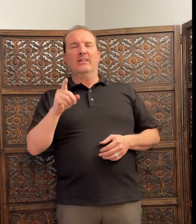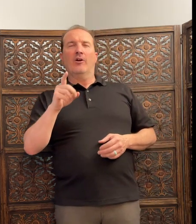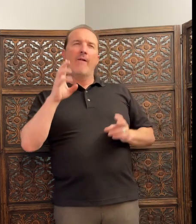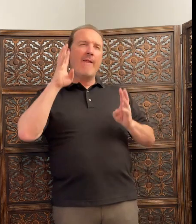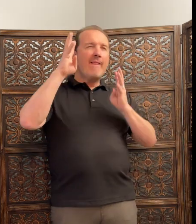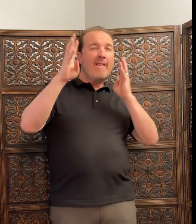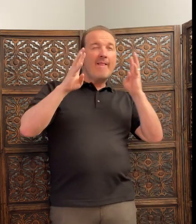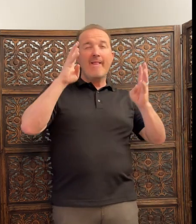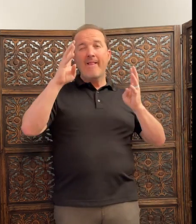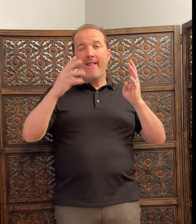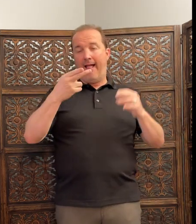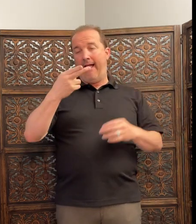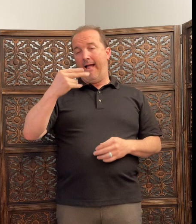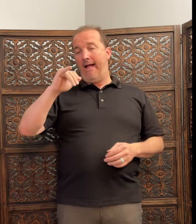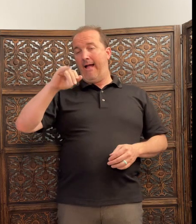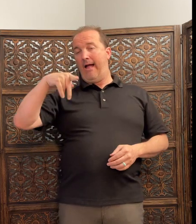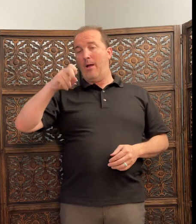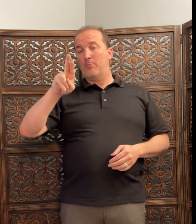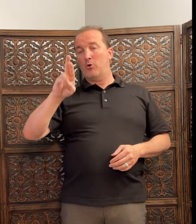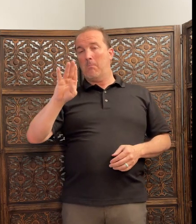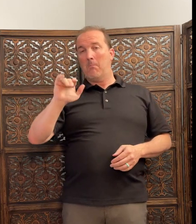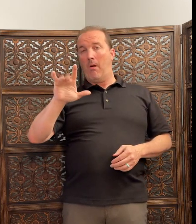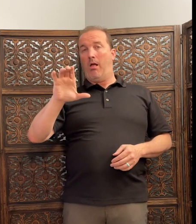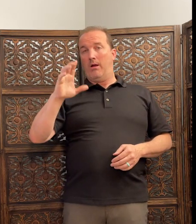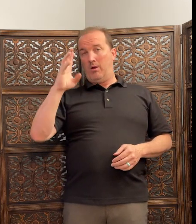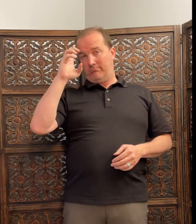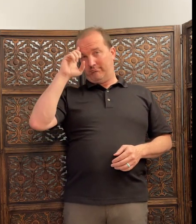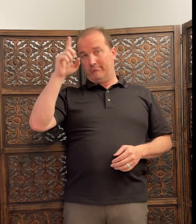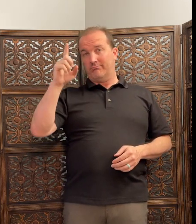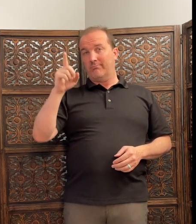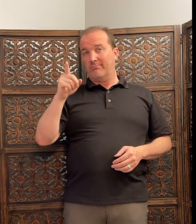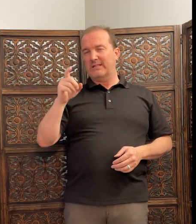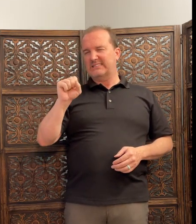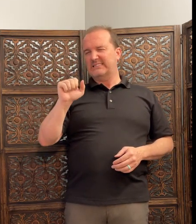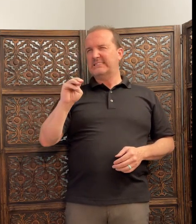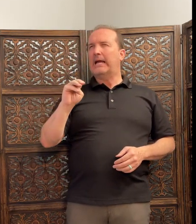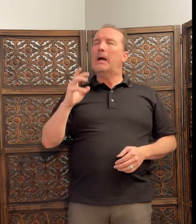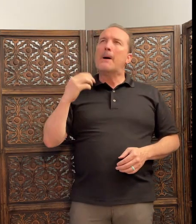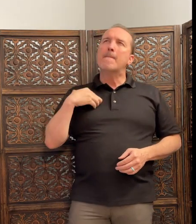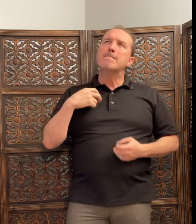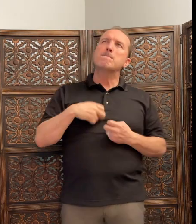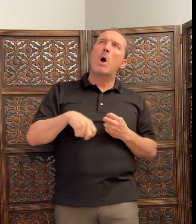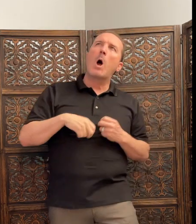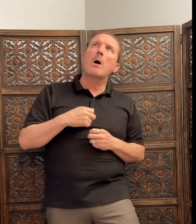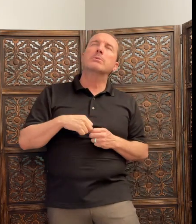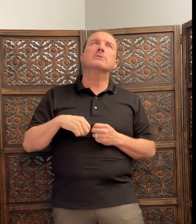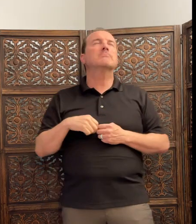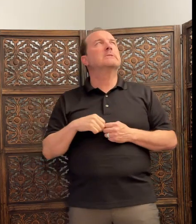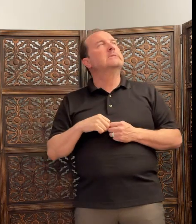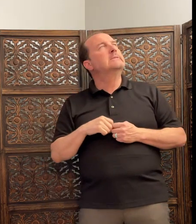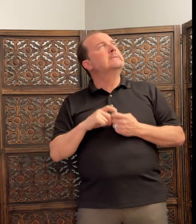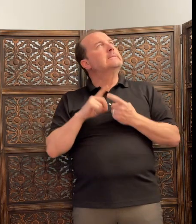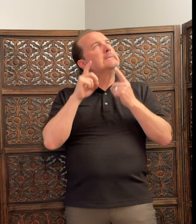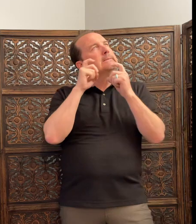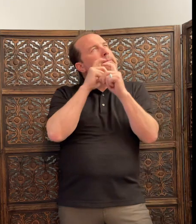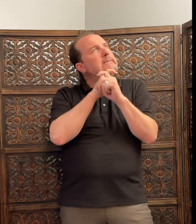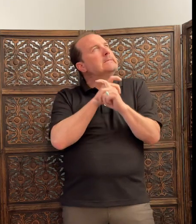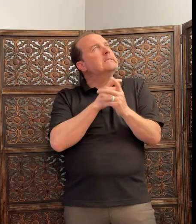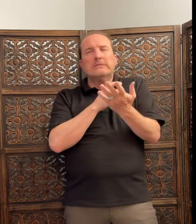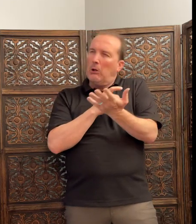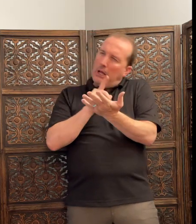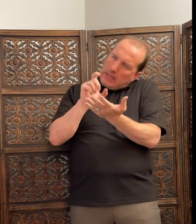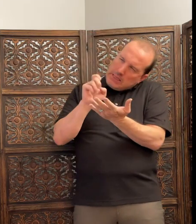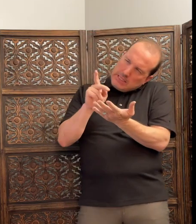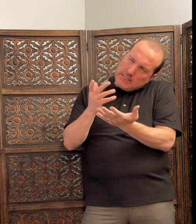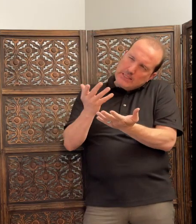playing a game of hyperbolic wits. In hyperbolic wits, Sam begins with a problem that he has been trying to untangle. He asks advice from